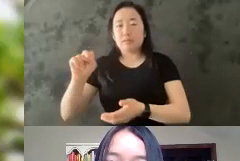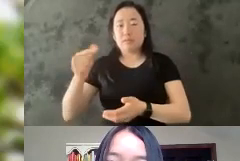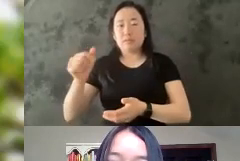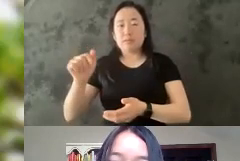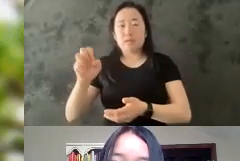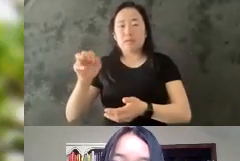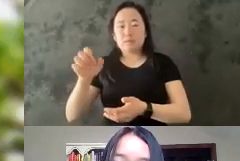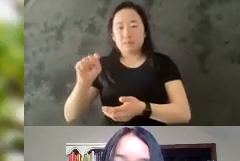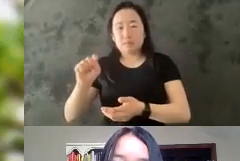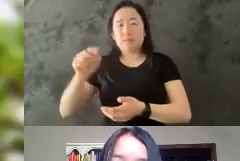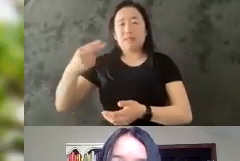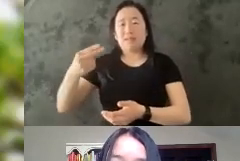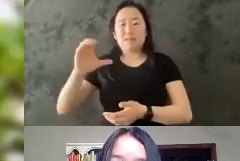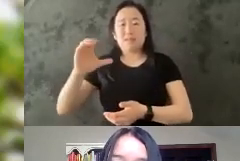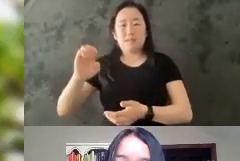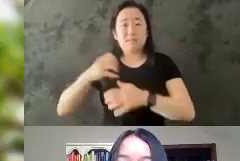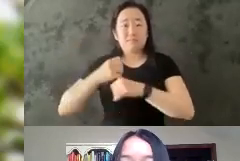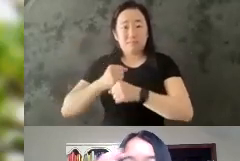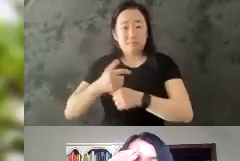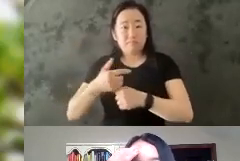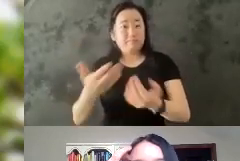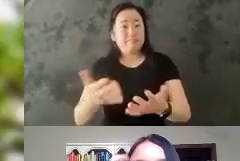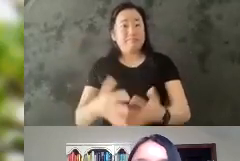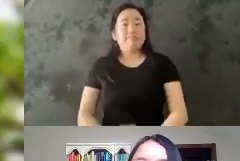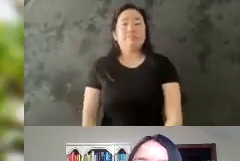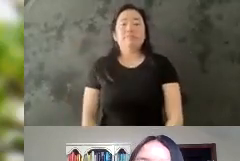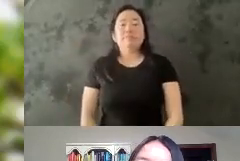So again, I'll give about 30 seconds here.